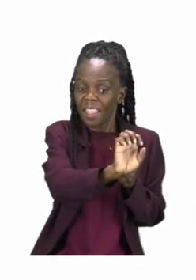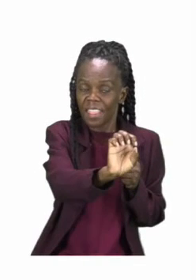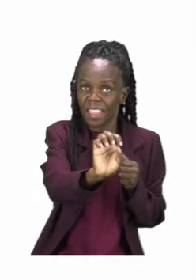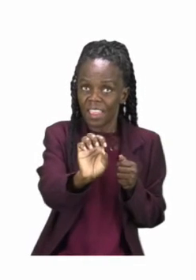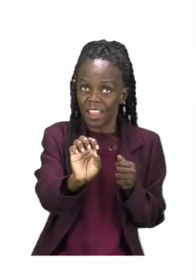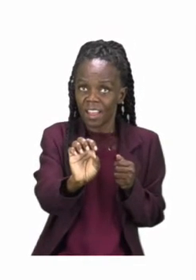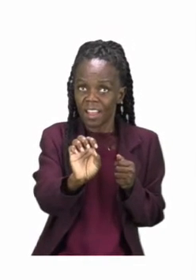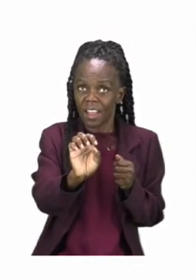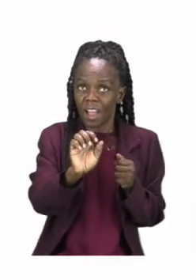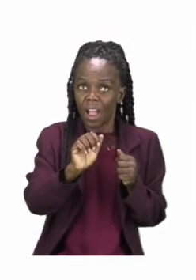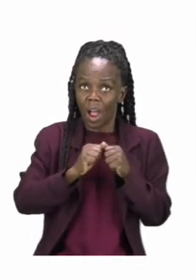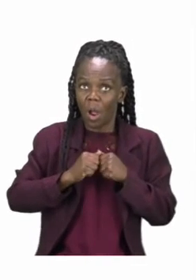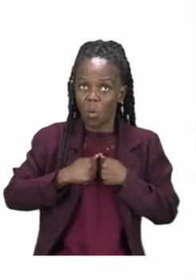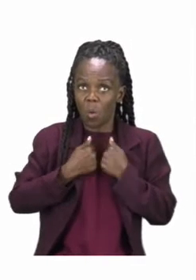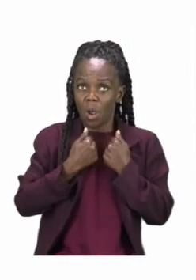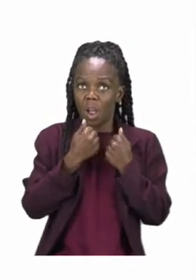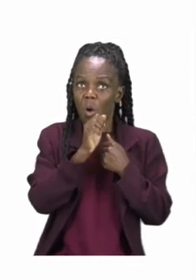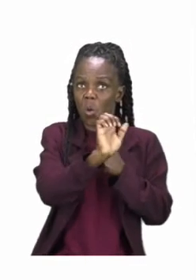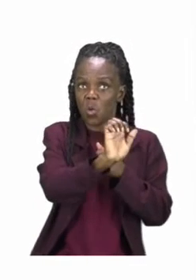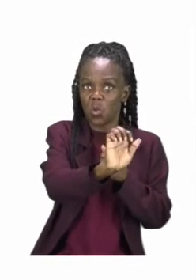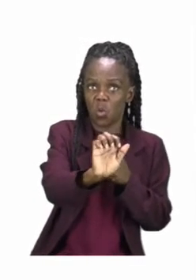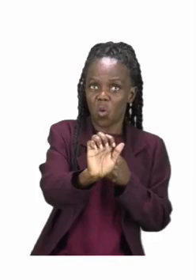our, or your?